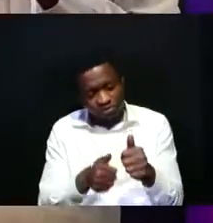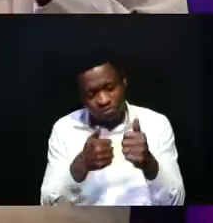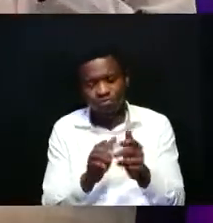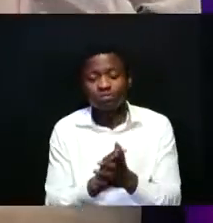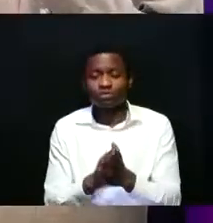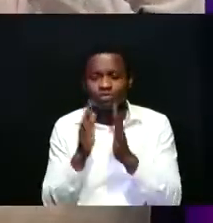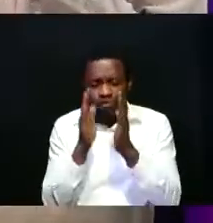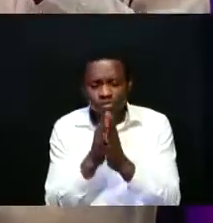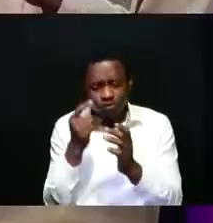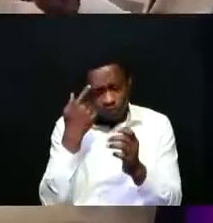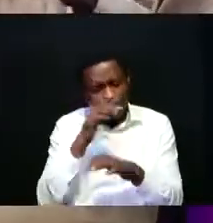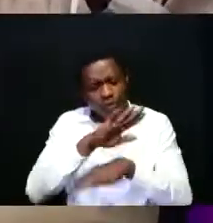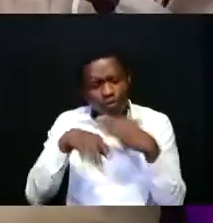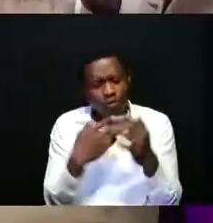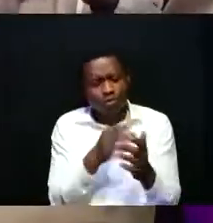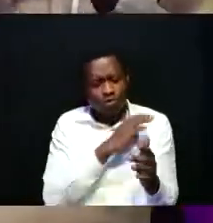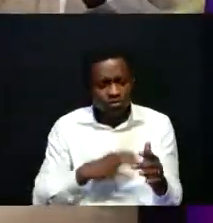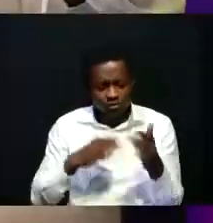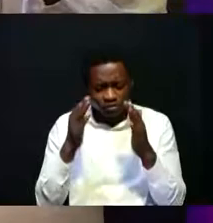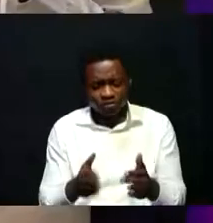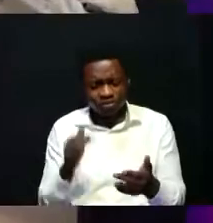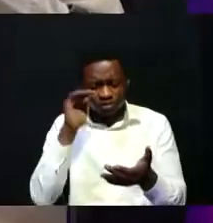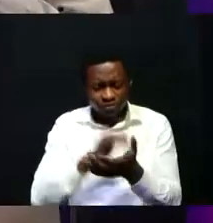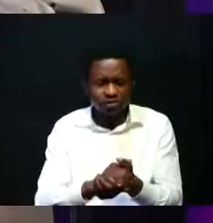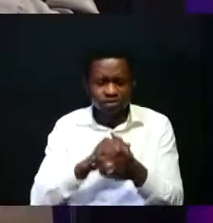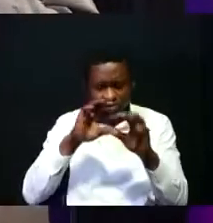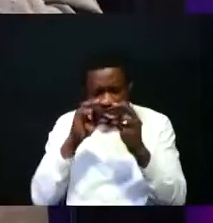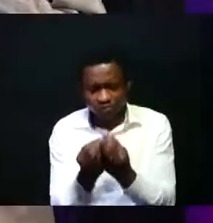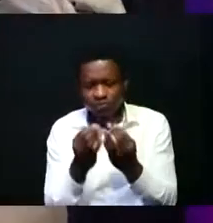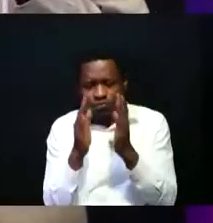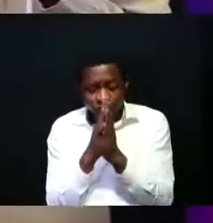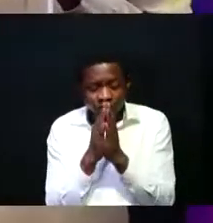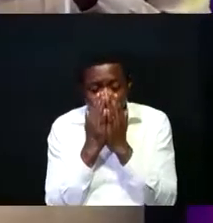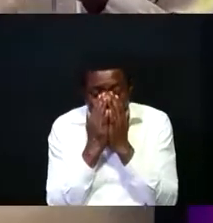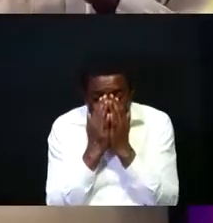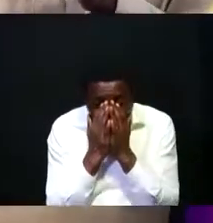pray for Christian marriages and families?